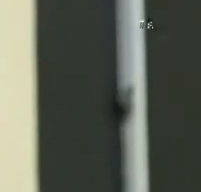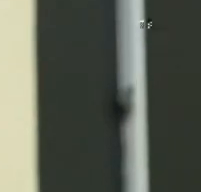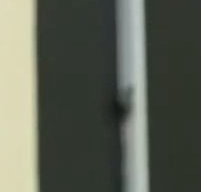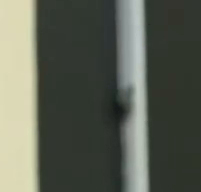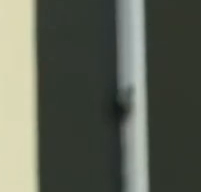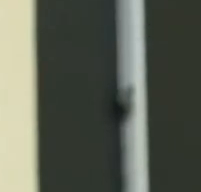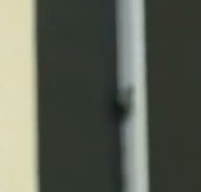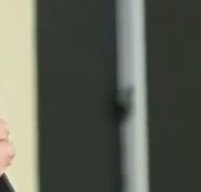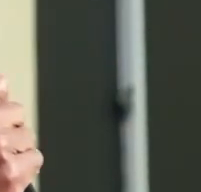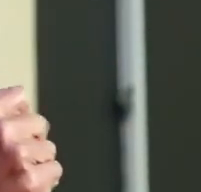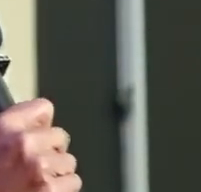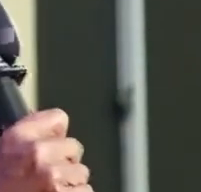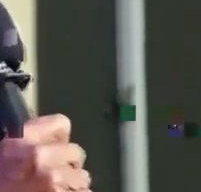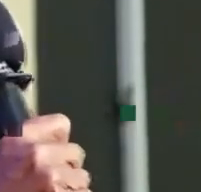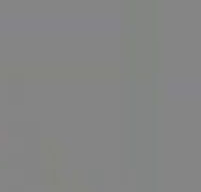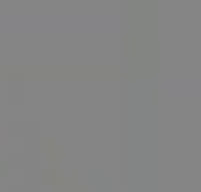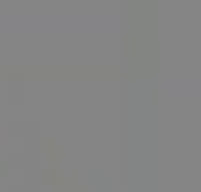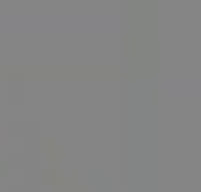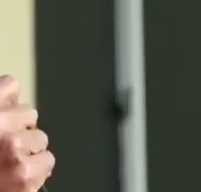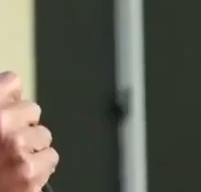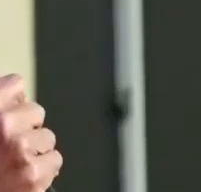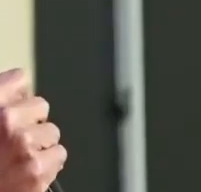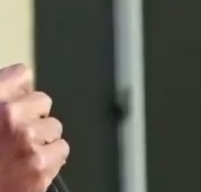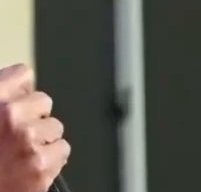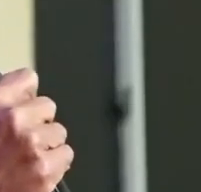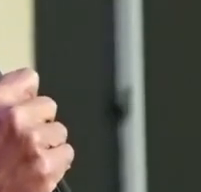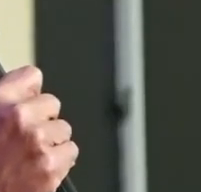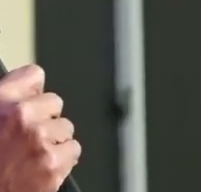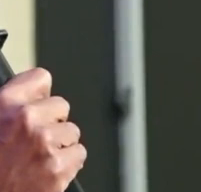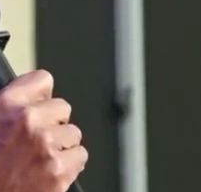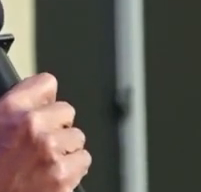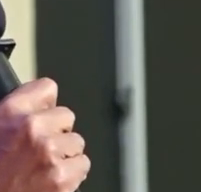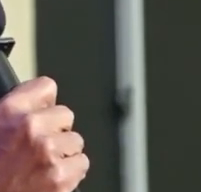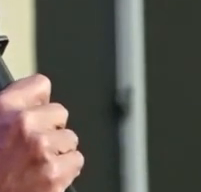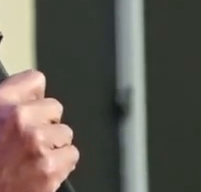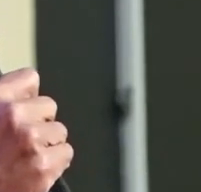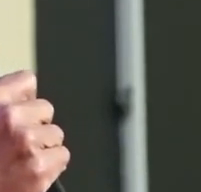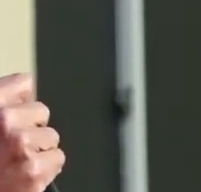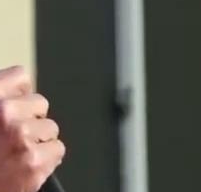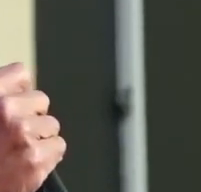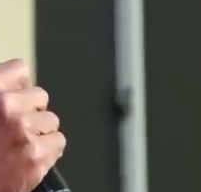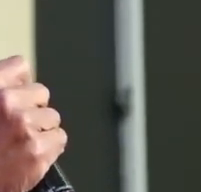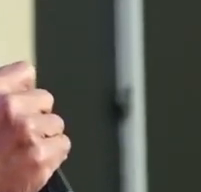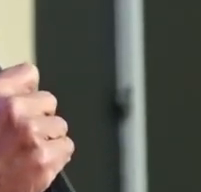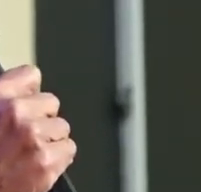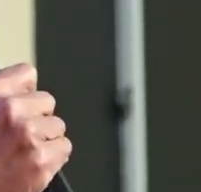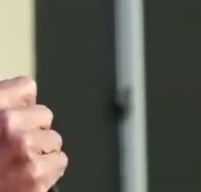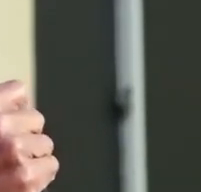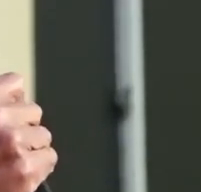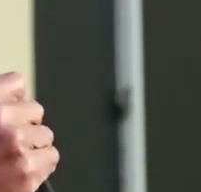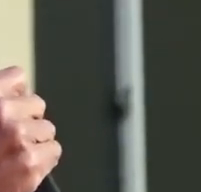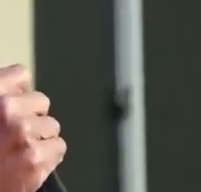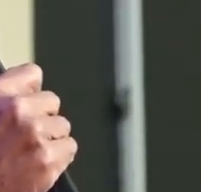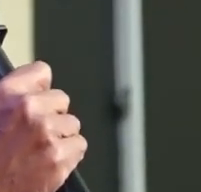set ourselves to give. Ile ambayo tulikuwa tumesema tutatoa. And Father, this time, na Baba nafasi hii tena, we have a target. Tuko